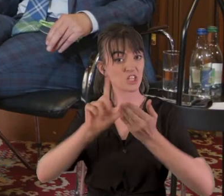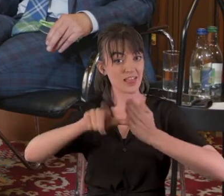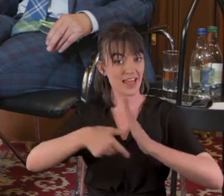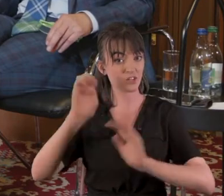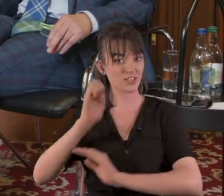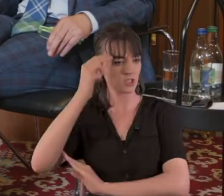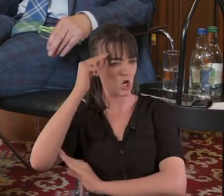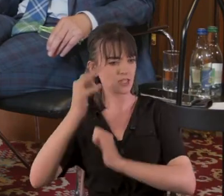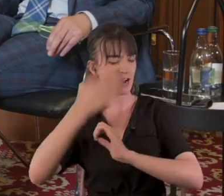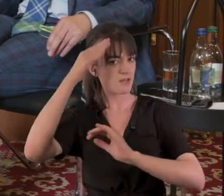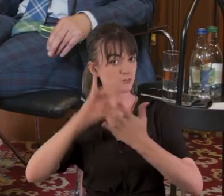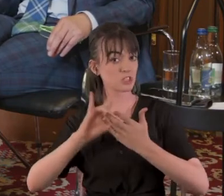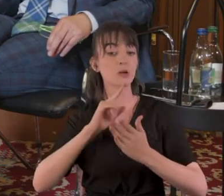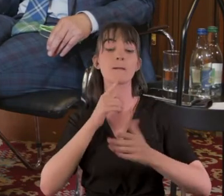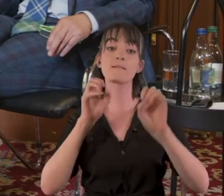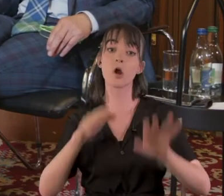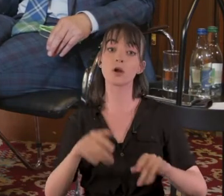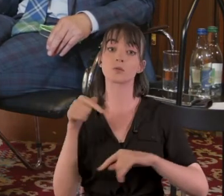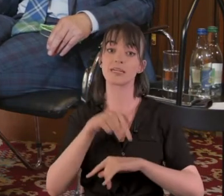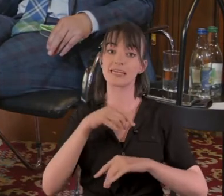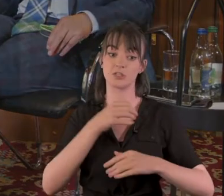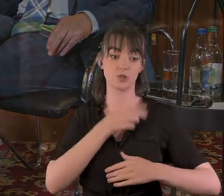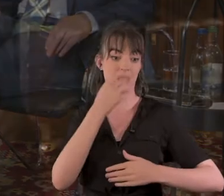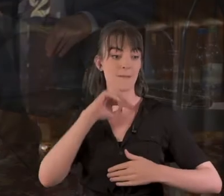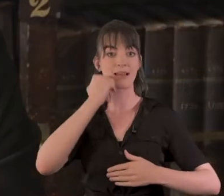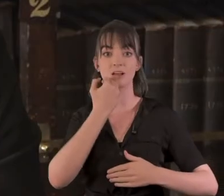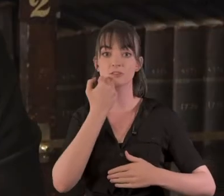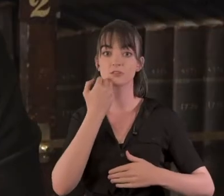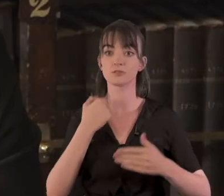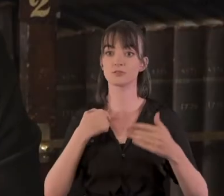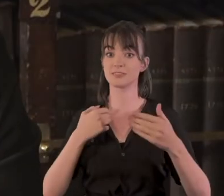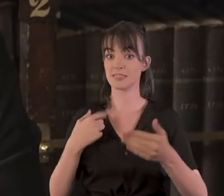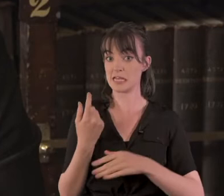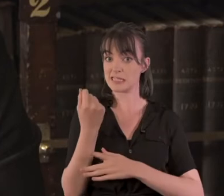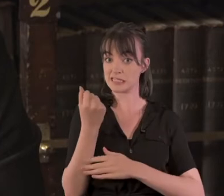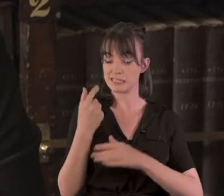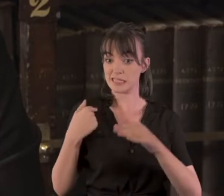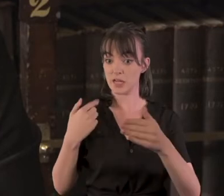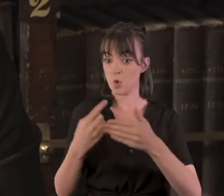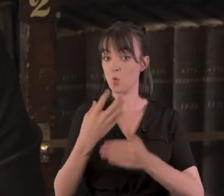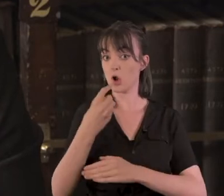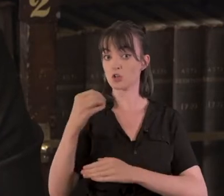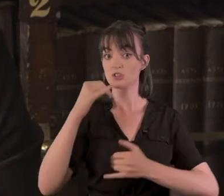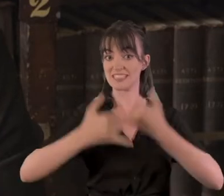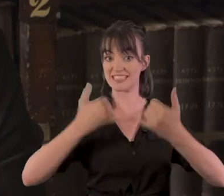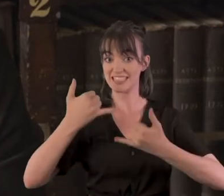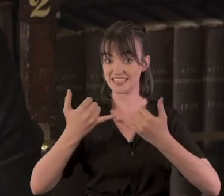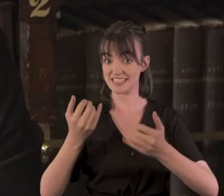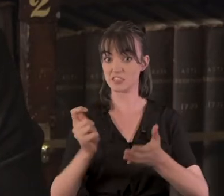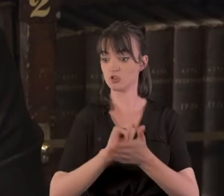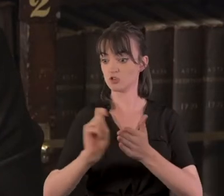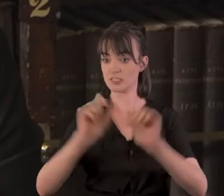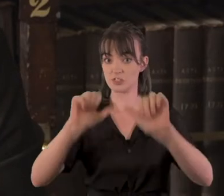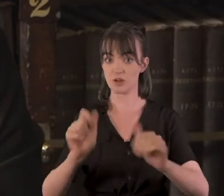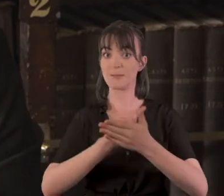history. But obviously we're here tonight because we're coming up to the centenary of the signing of the treaty, and much of our